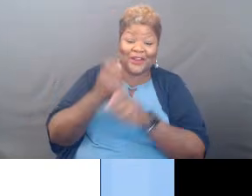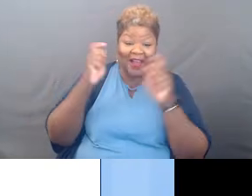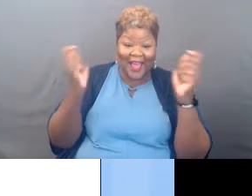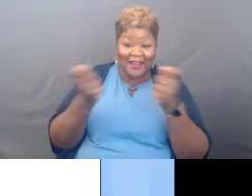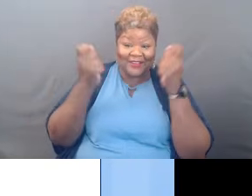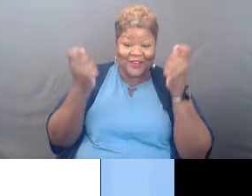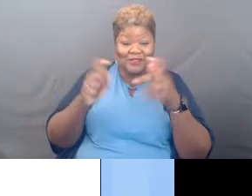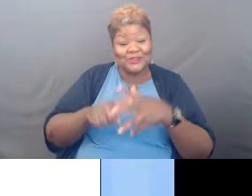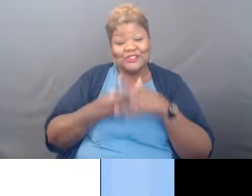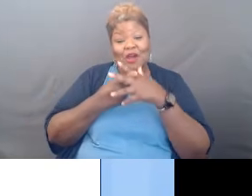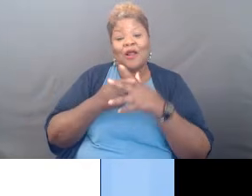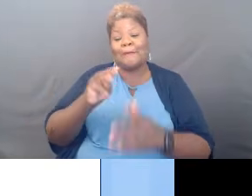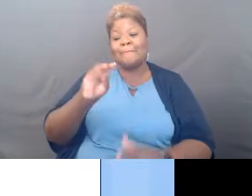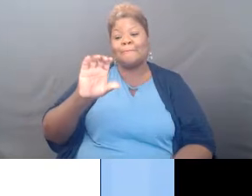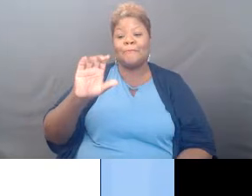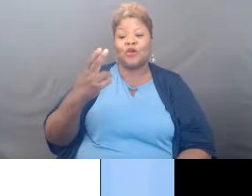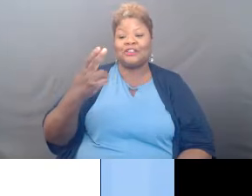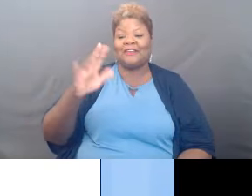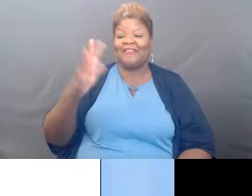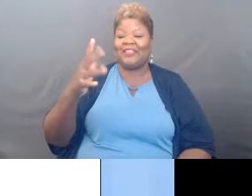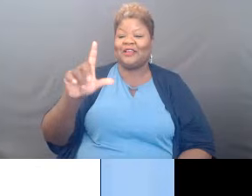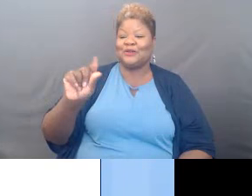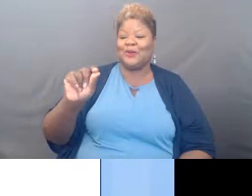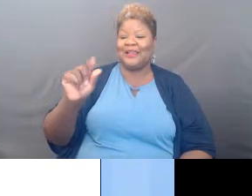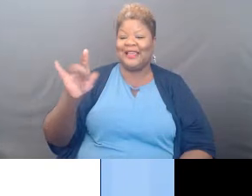in March 5th, 2018.